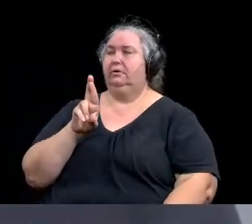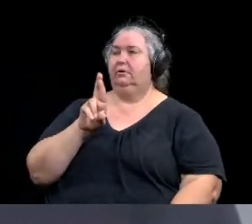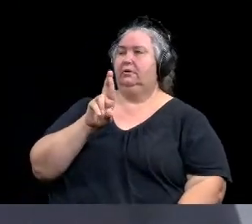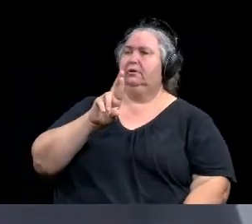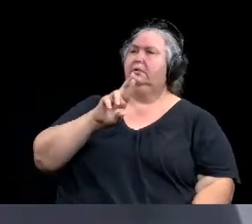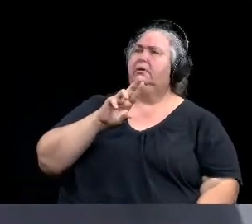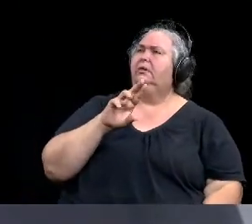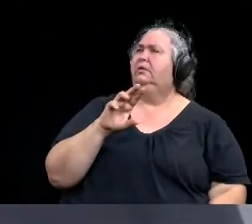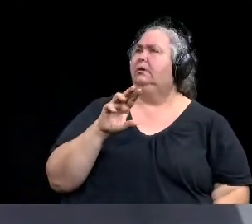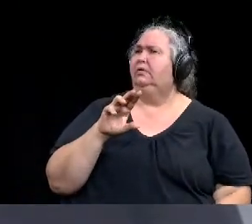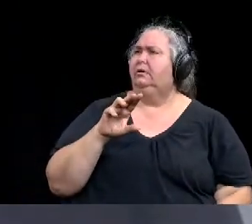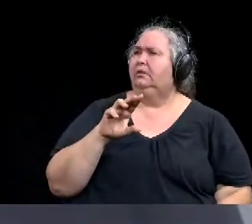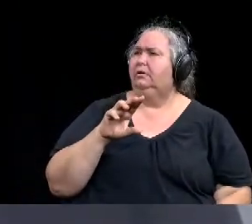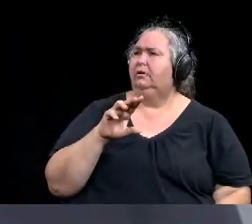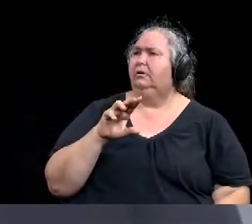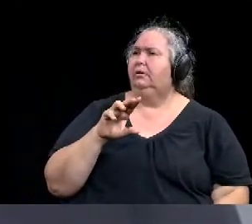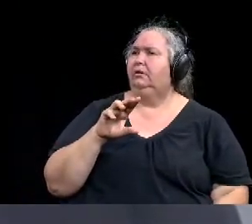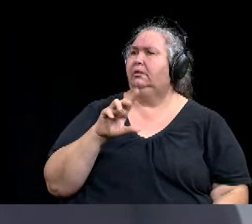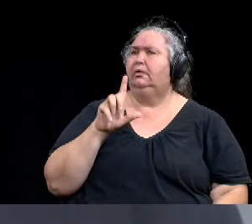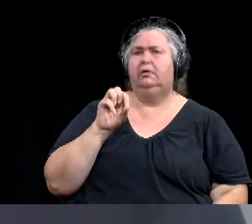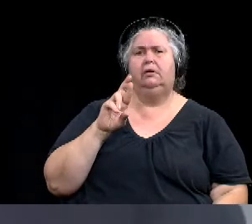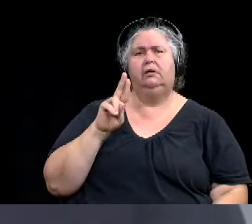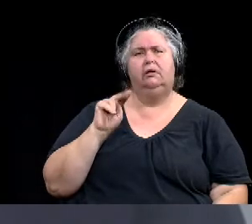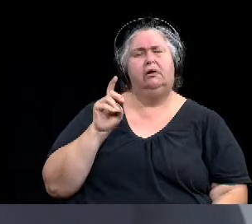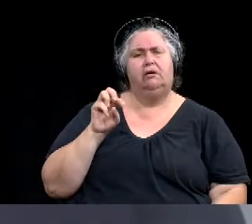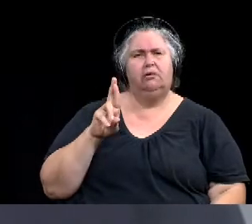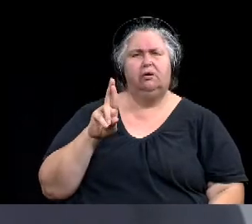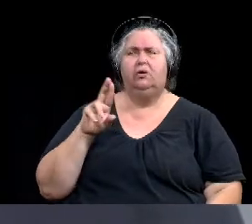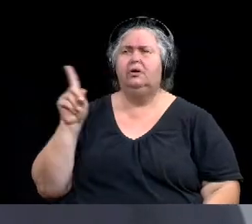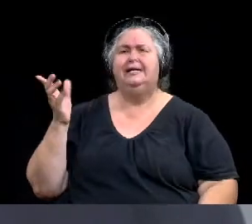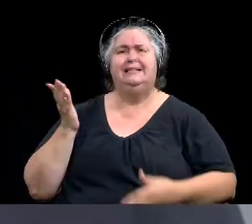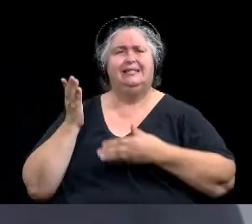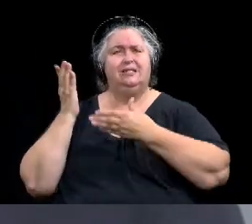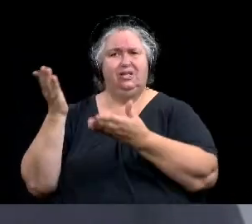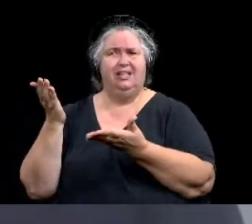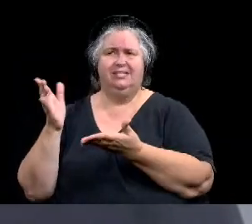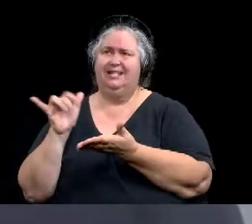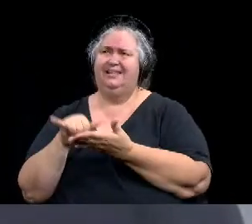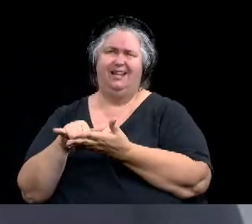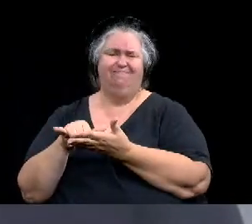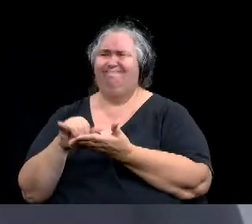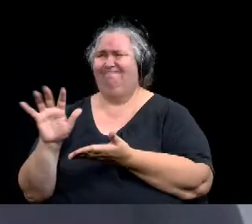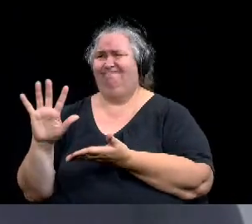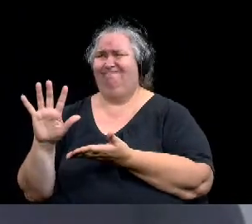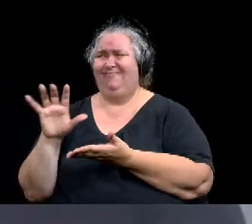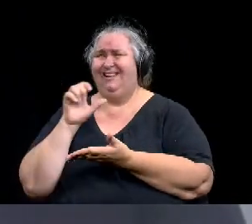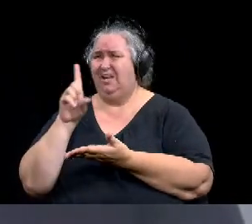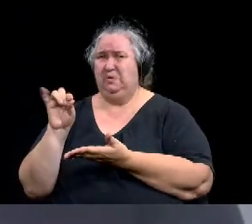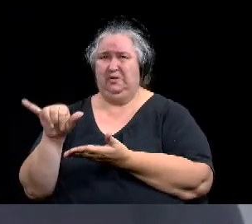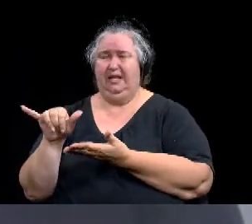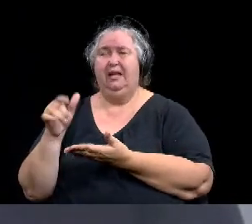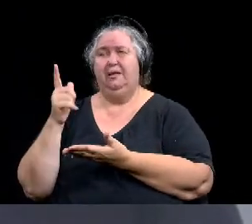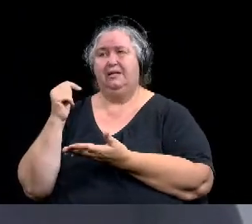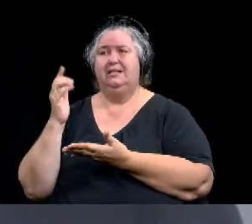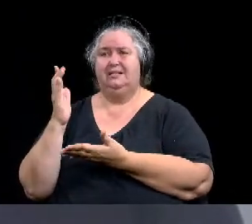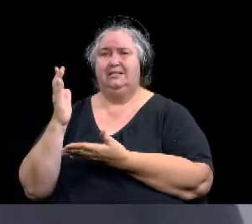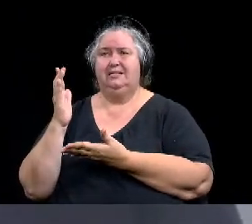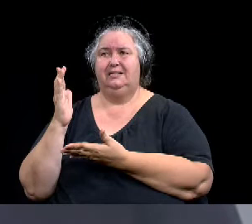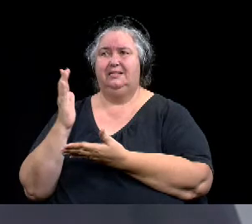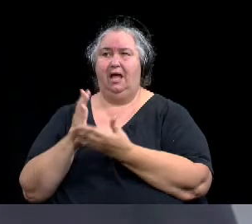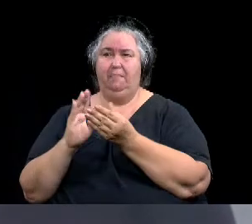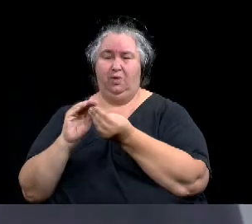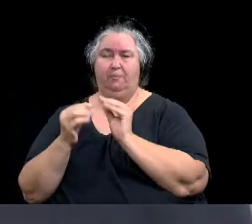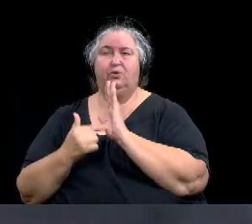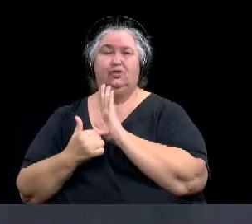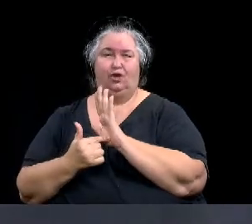Werner, who suggested that possibly we not do that. There are some numbers that are showing indication,